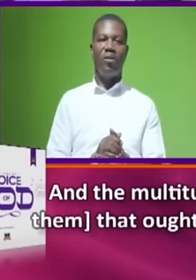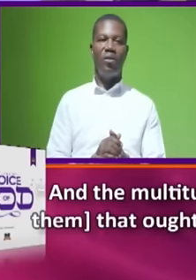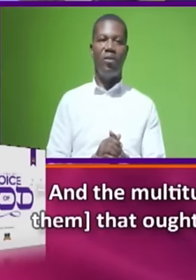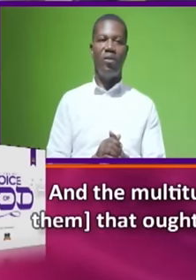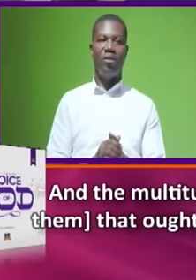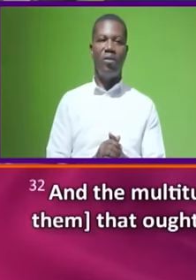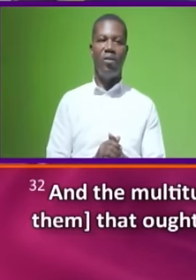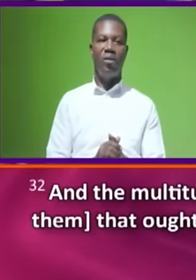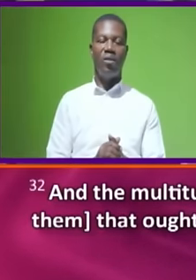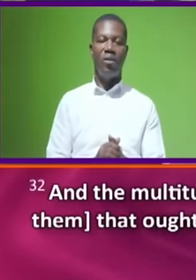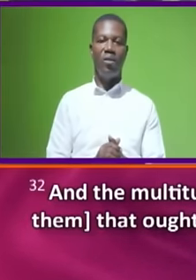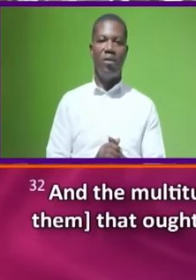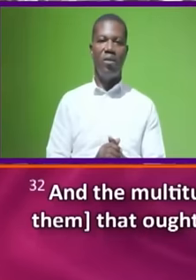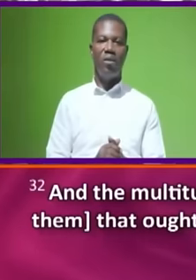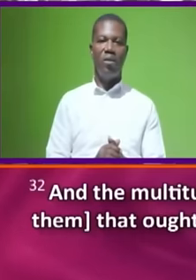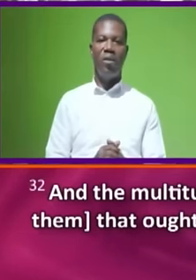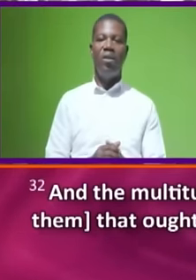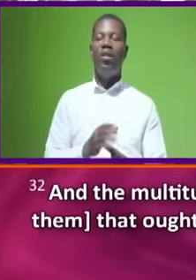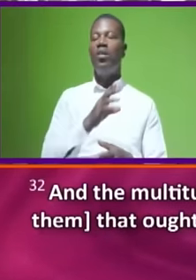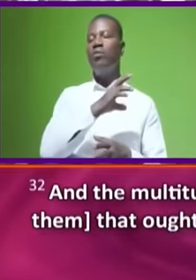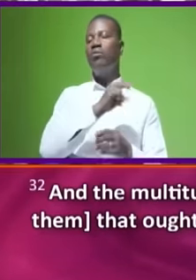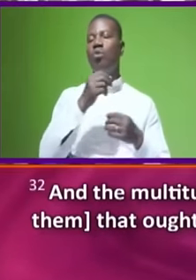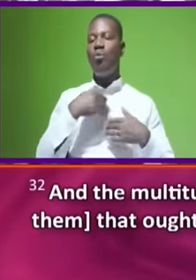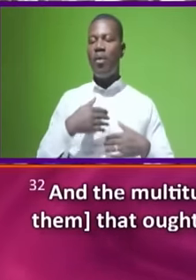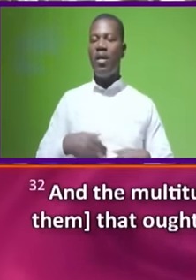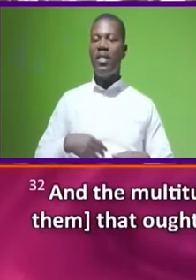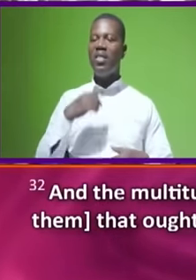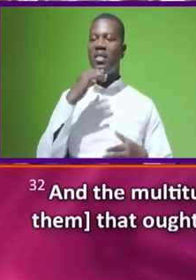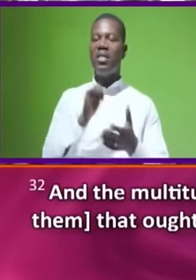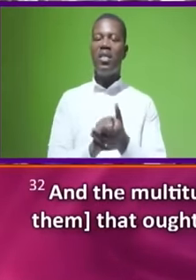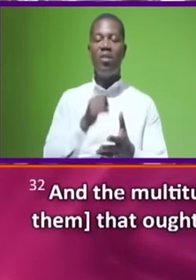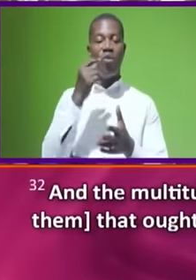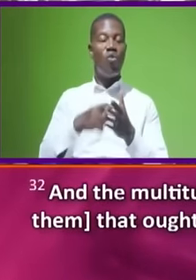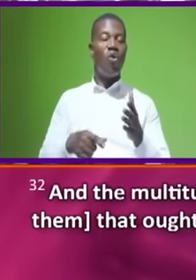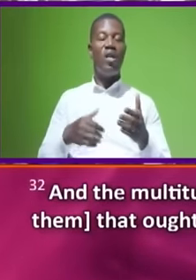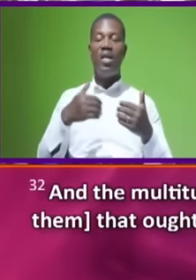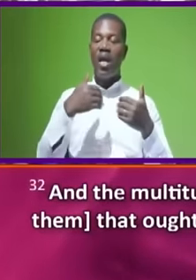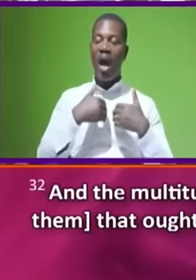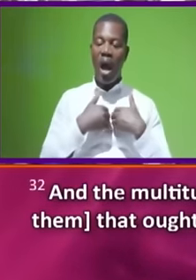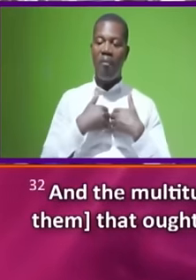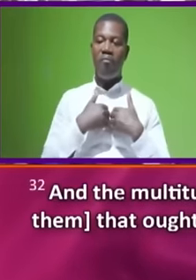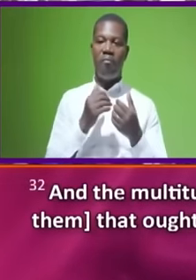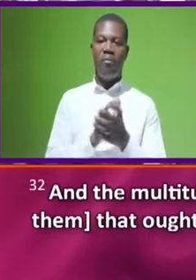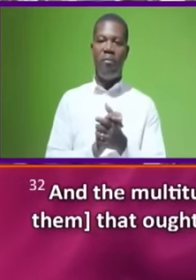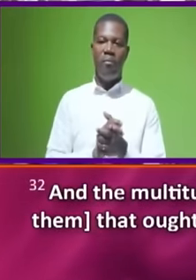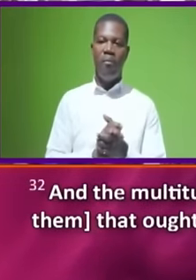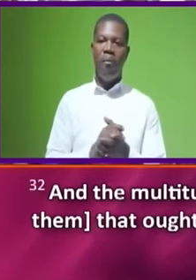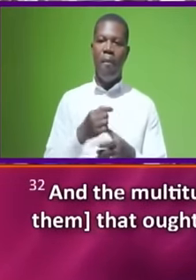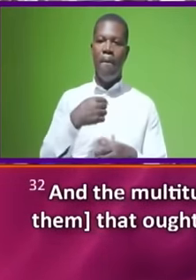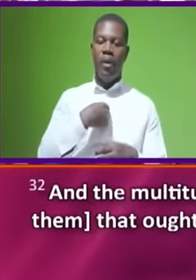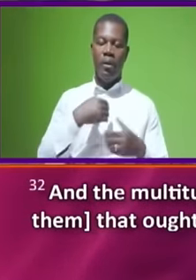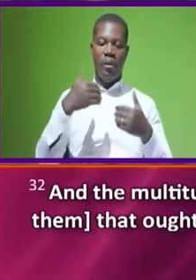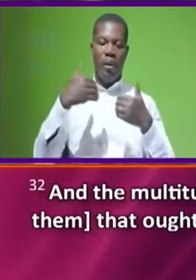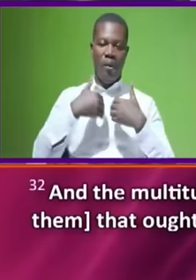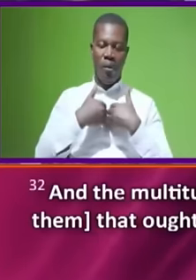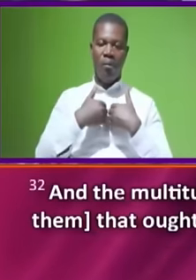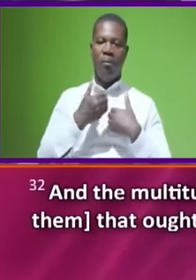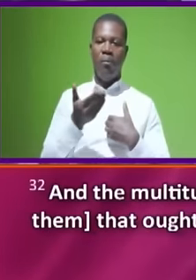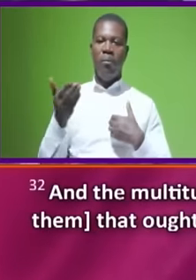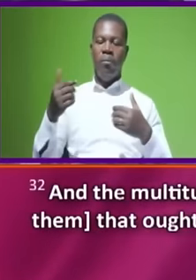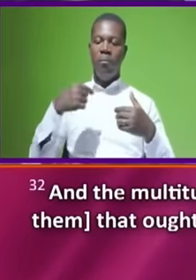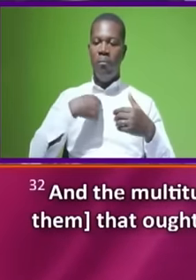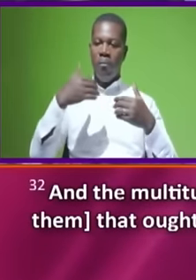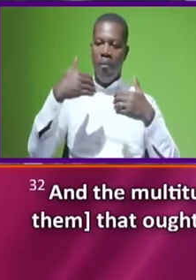omu biara anka se ne nioma a na omu biara anka da se ne nioma a wowo ne nioma a